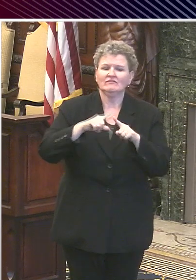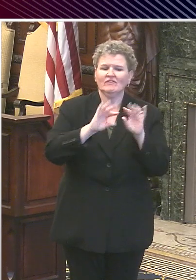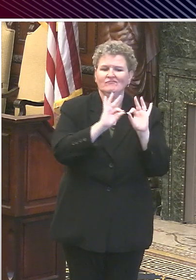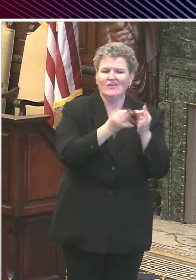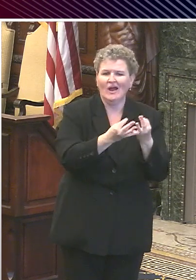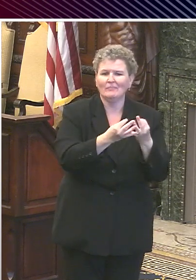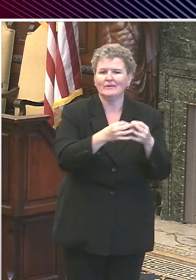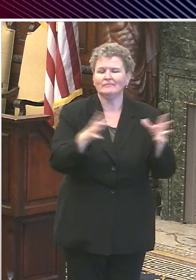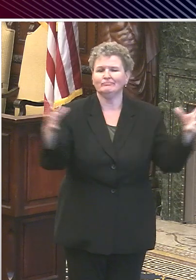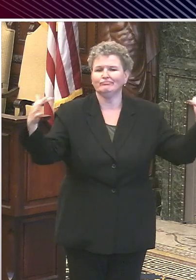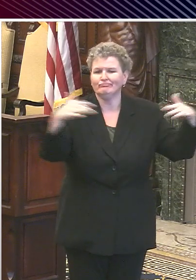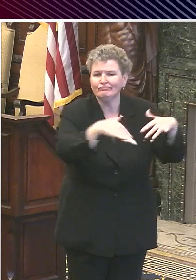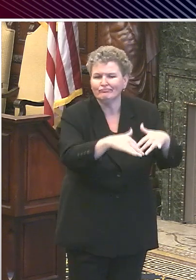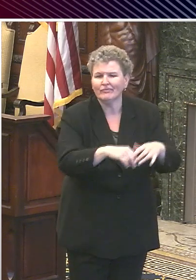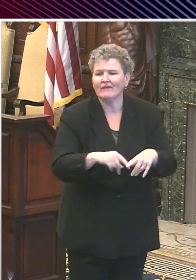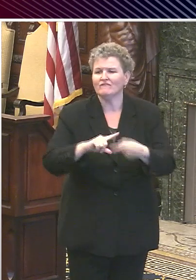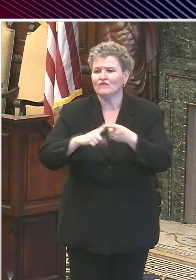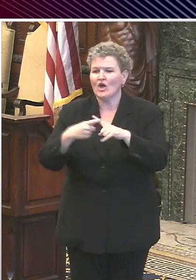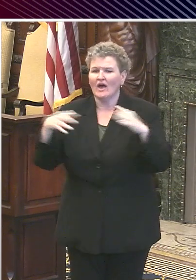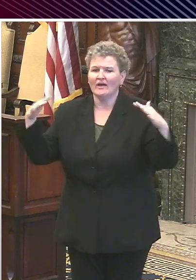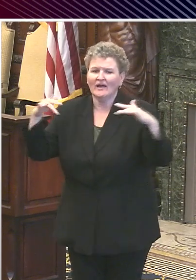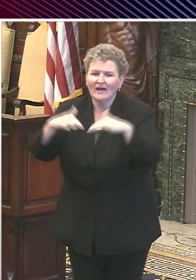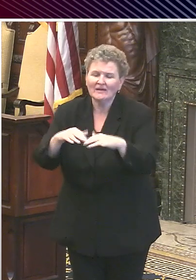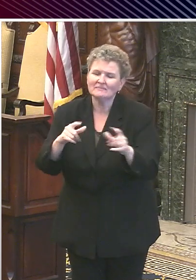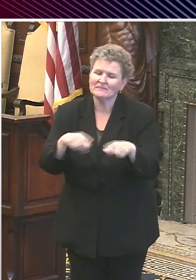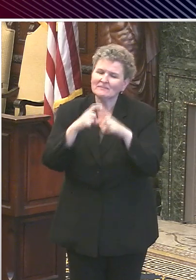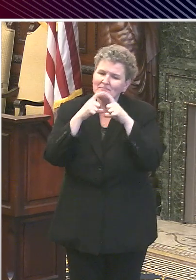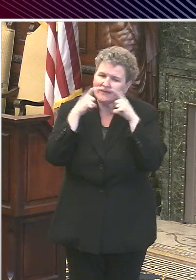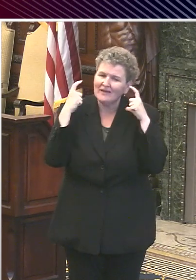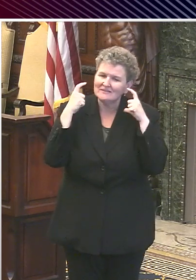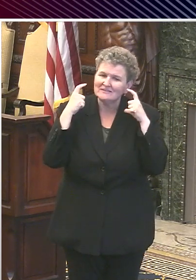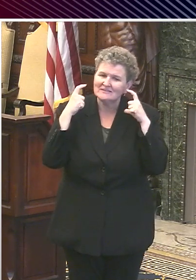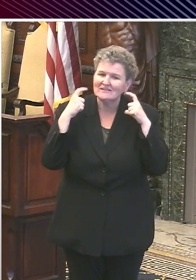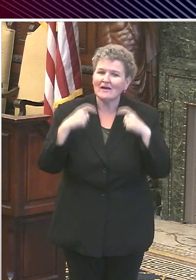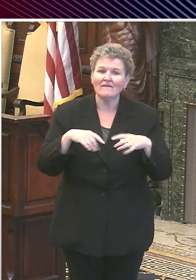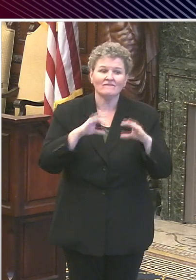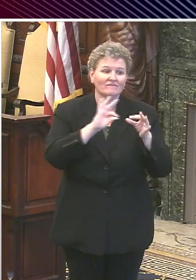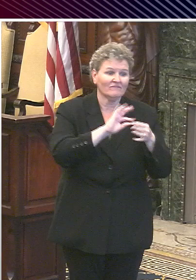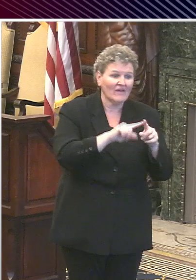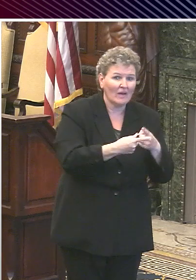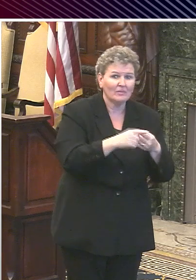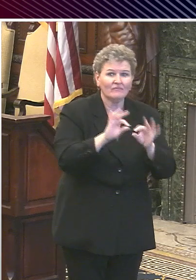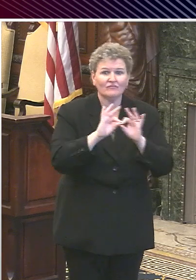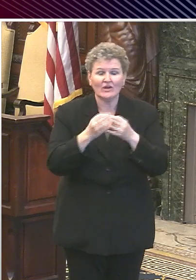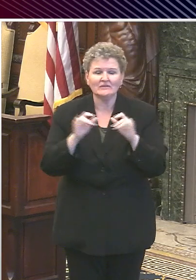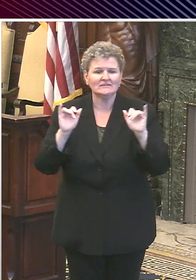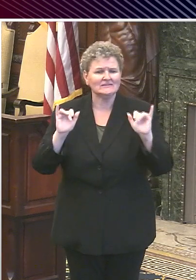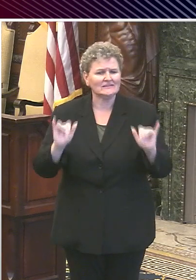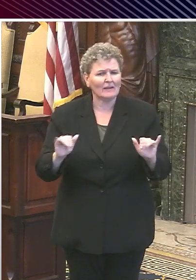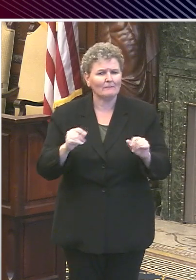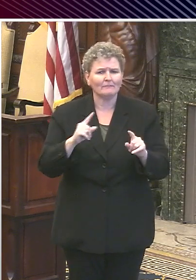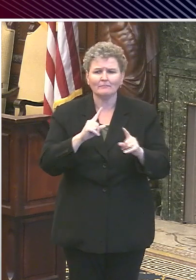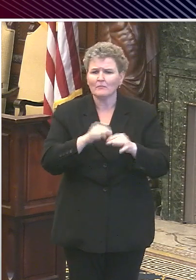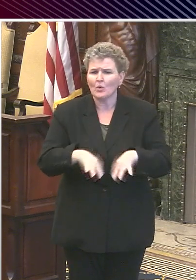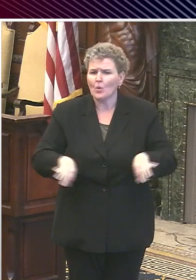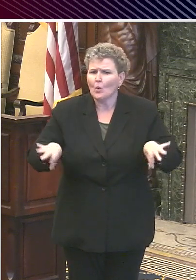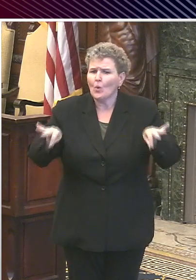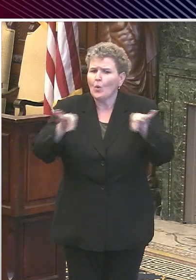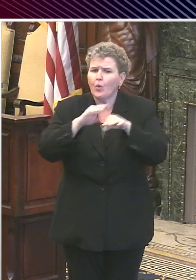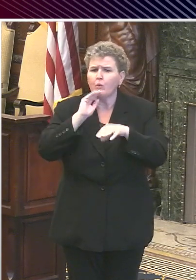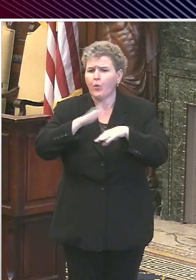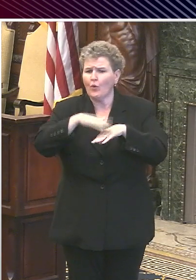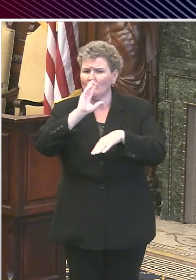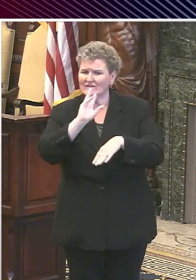near your friends. Avoid gatherings even when you're talking about gatherings with your relatives and your friends. This is especially important for people over the age of